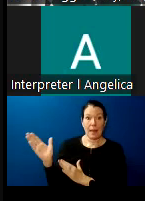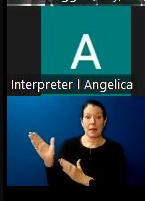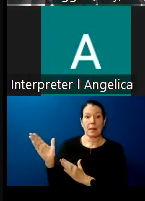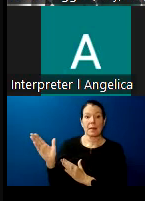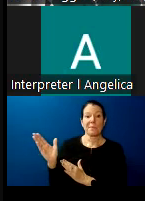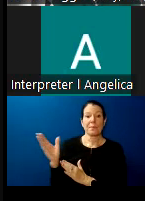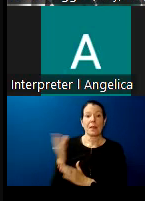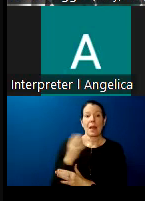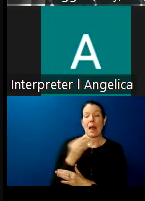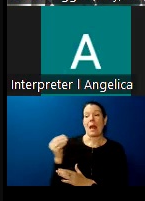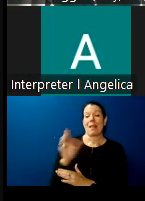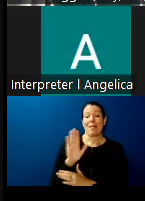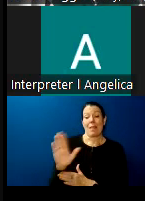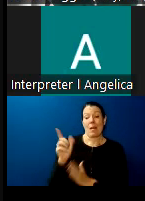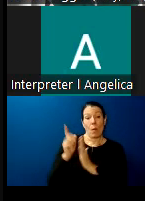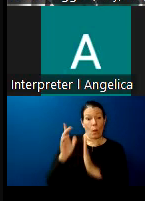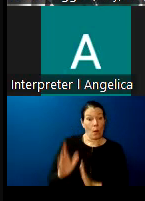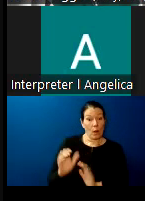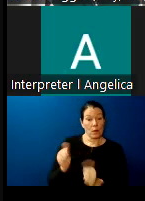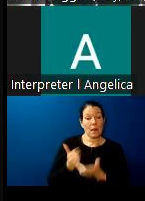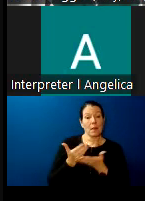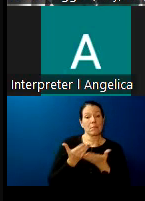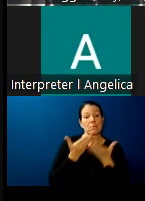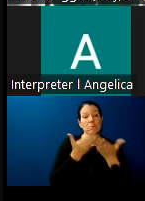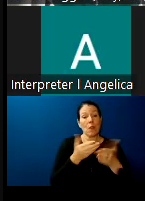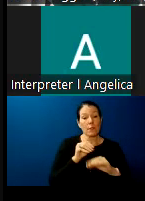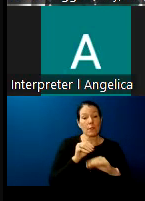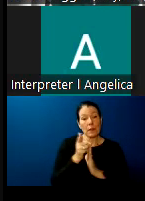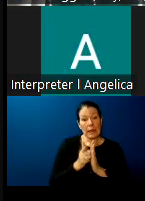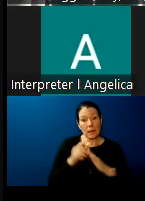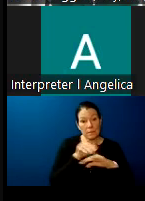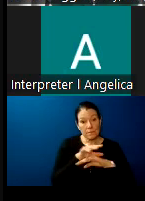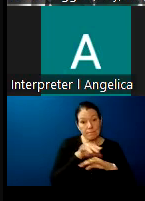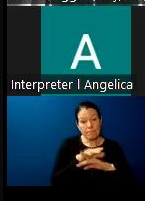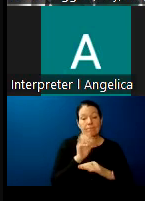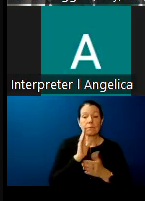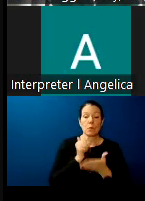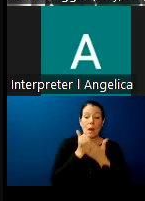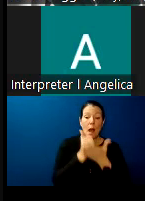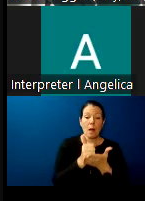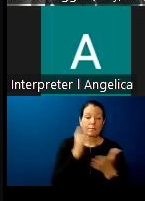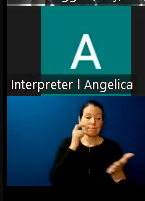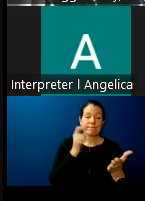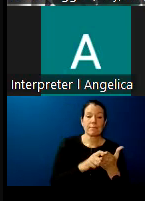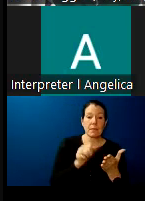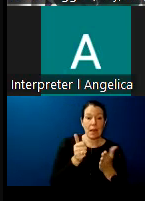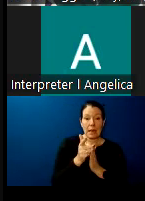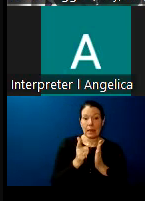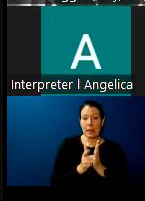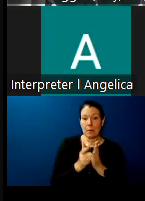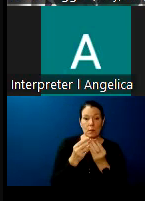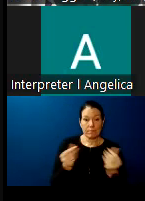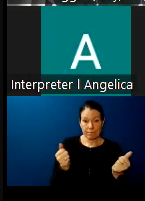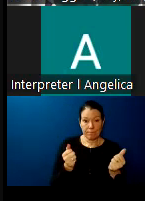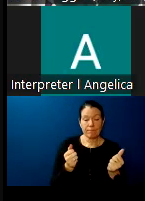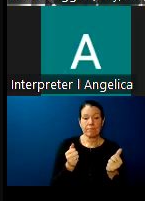and SALI attorneys can offer legal consultations that will help identify any legal remedies that might be